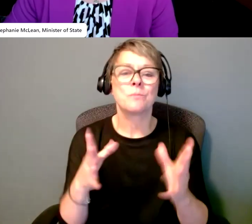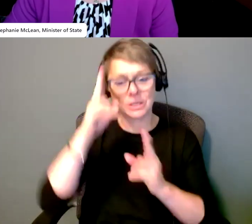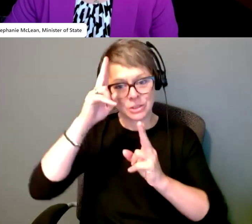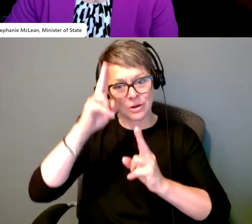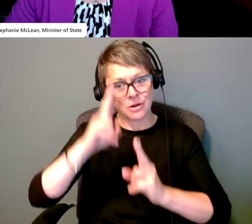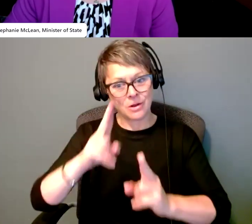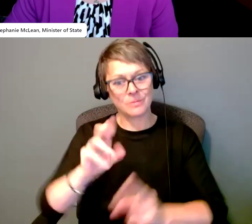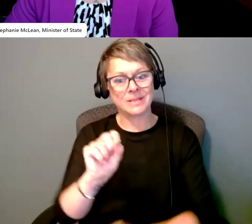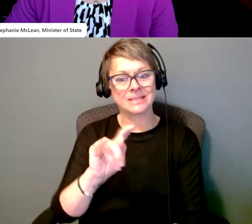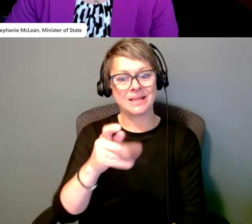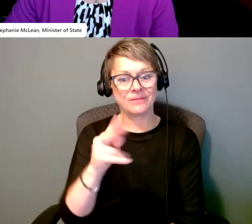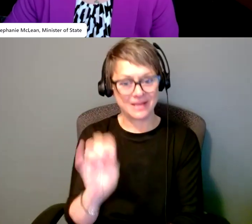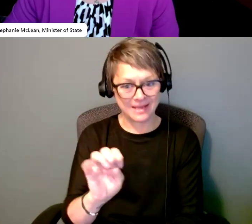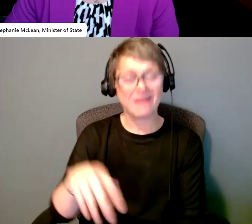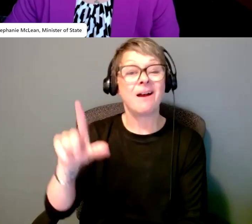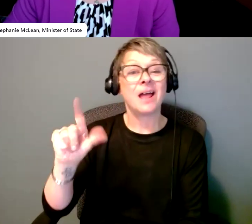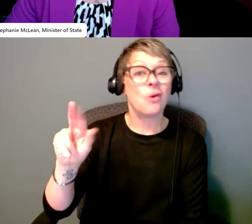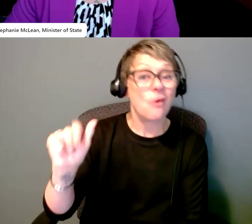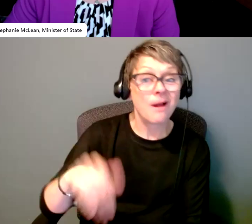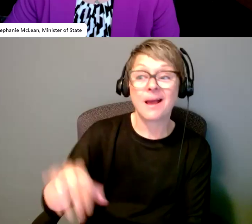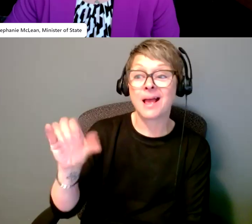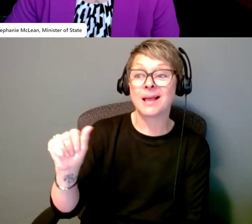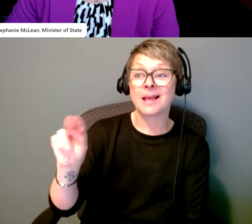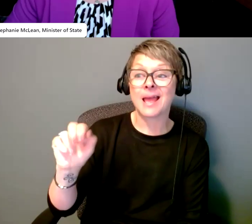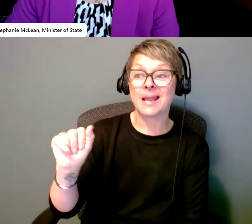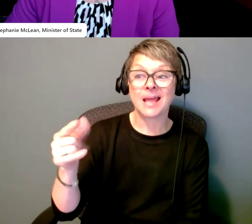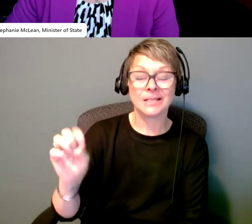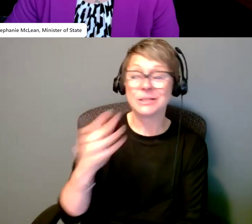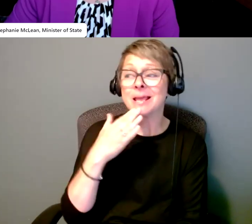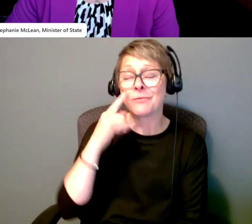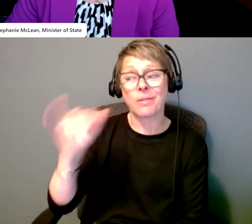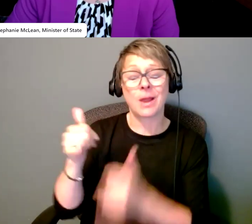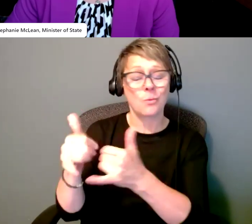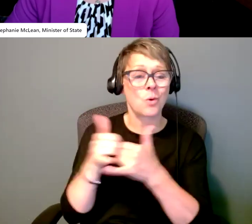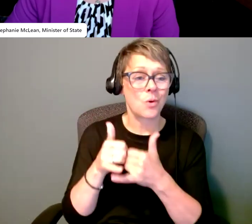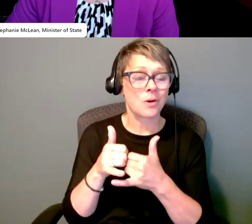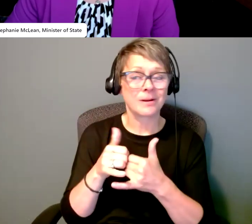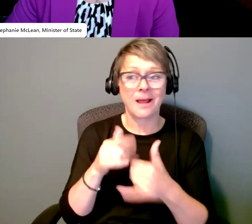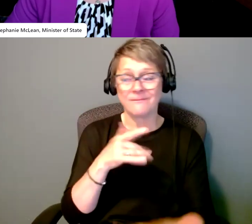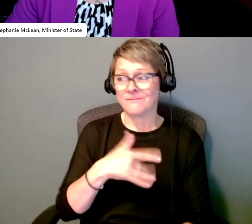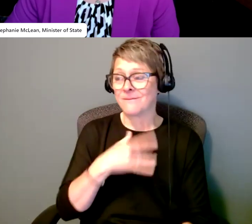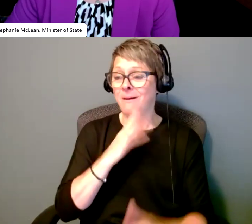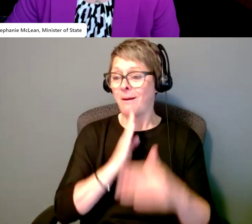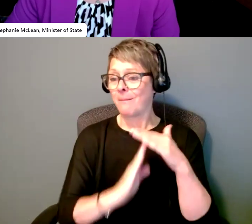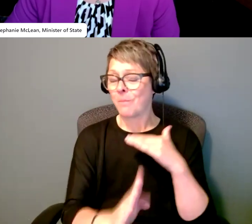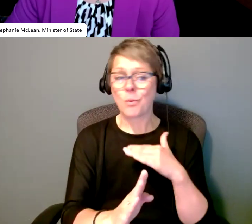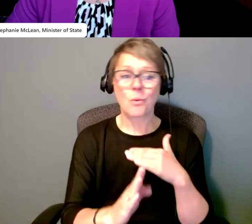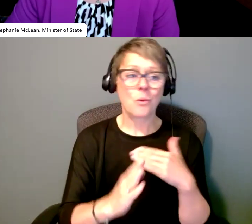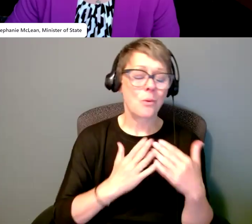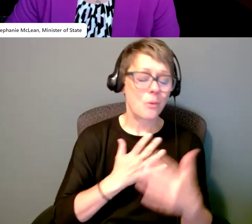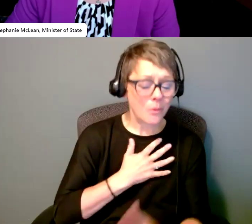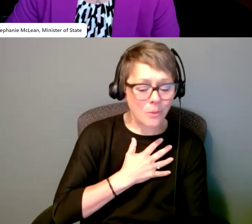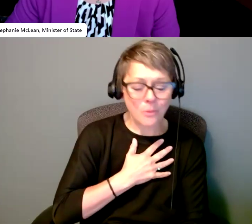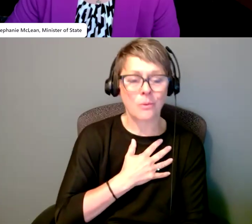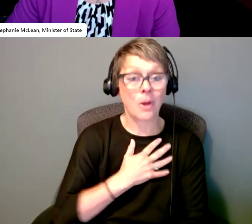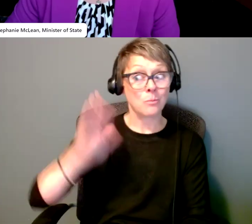and also to Laura and CanAge for this award. It's humbling, and knowing the prior